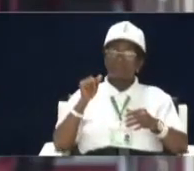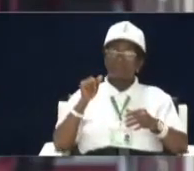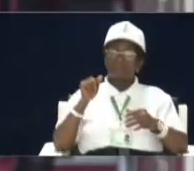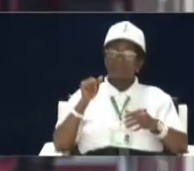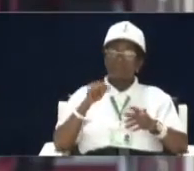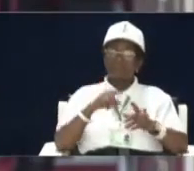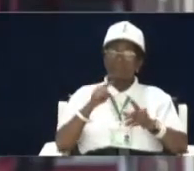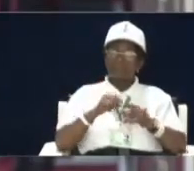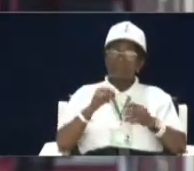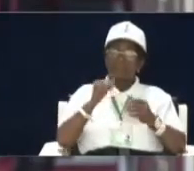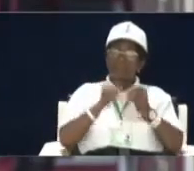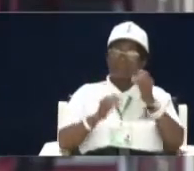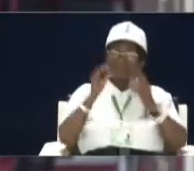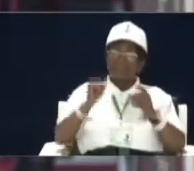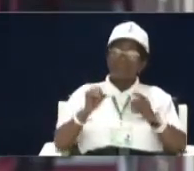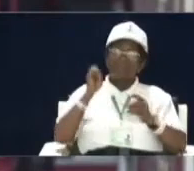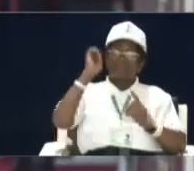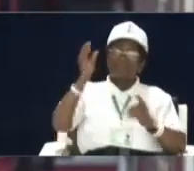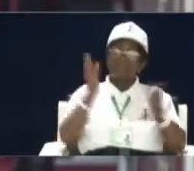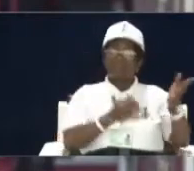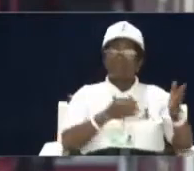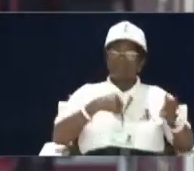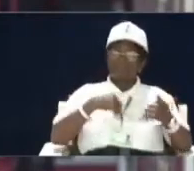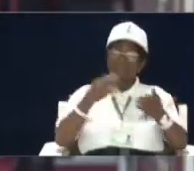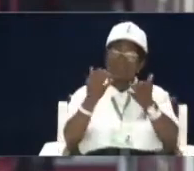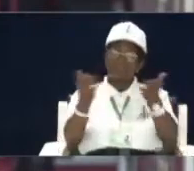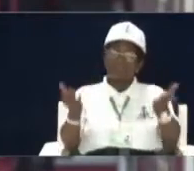When finally he brought me here,